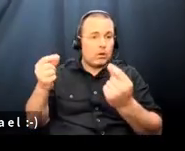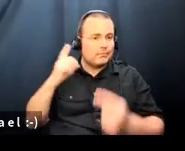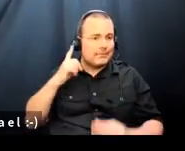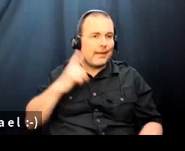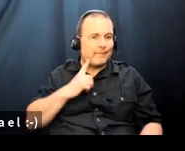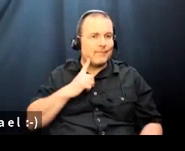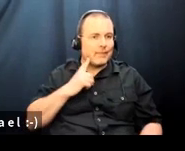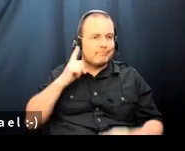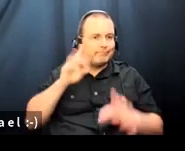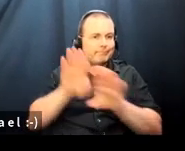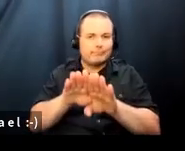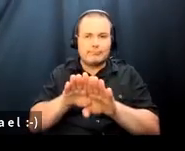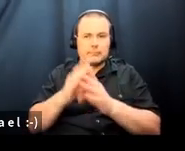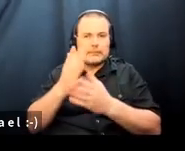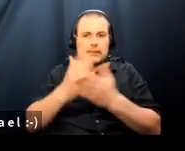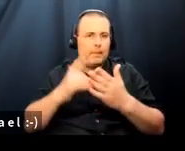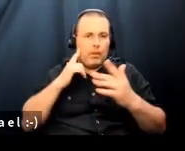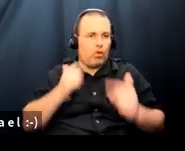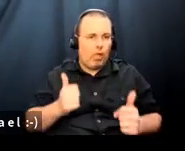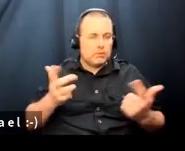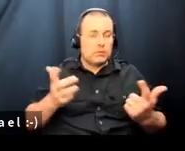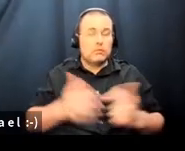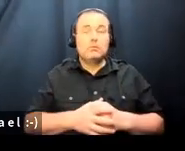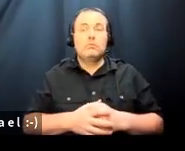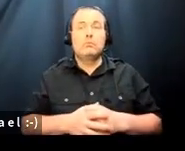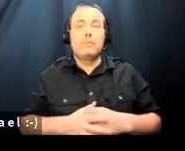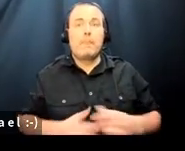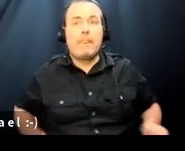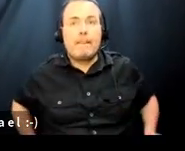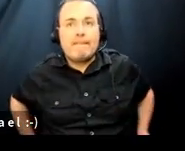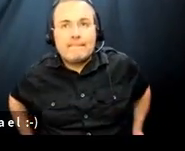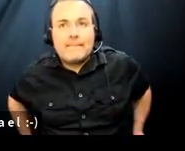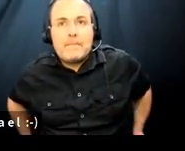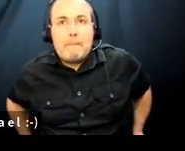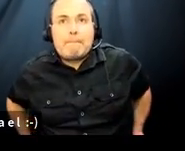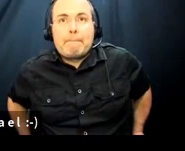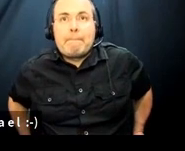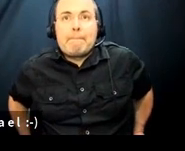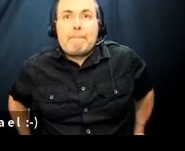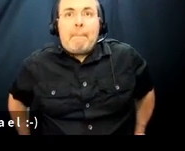has some level of hearing loss. What if a person has